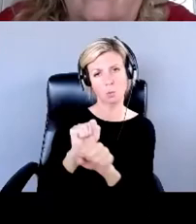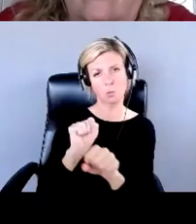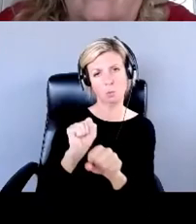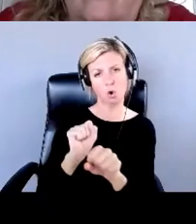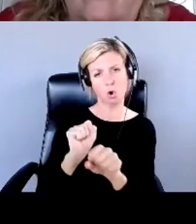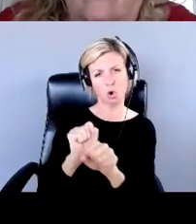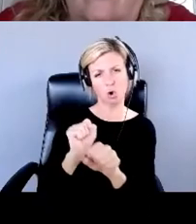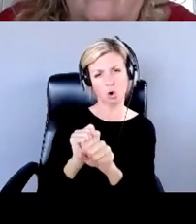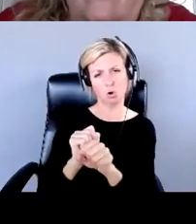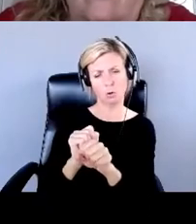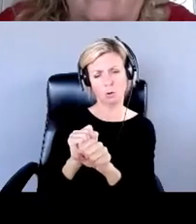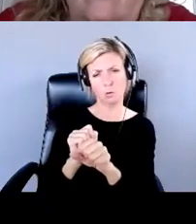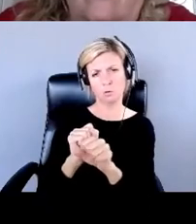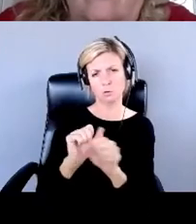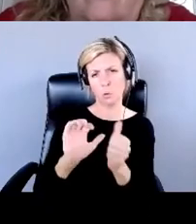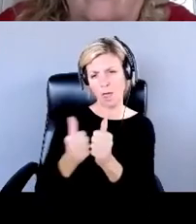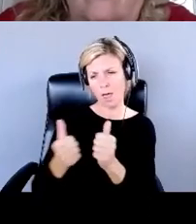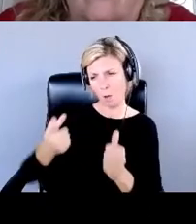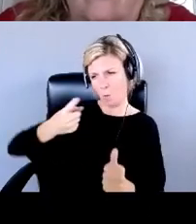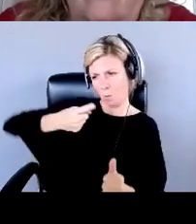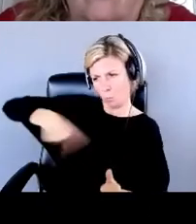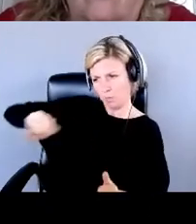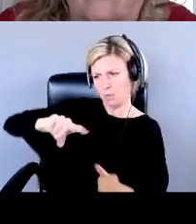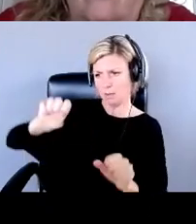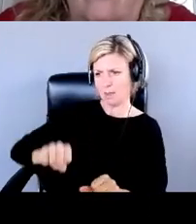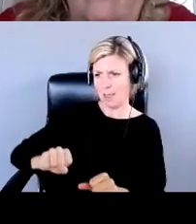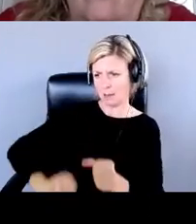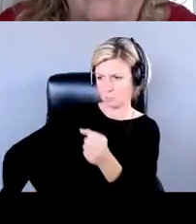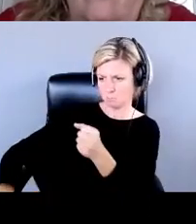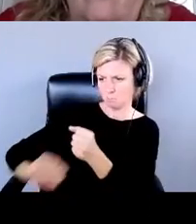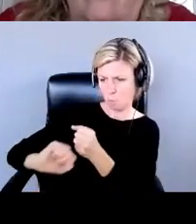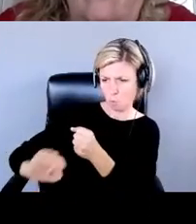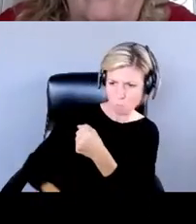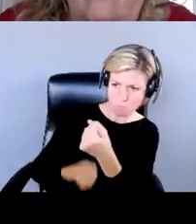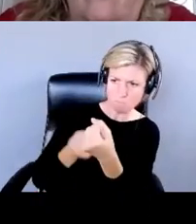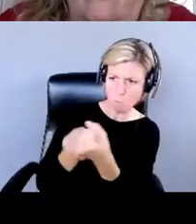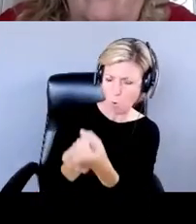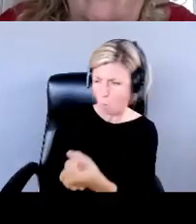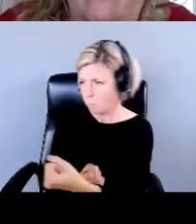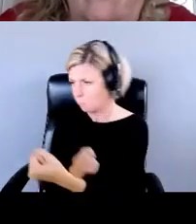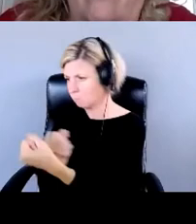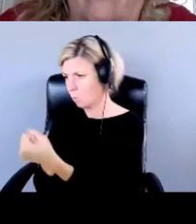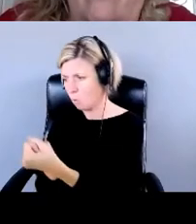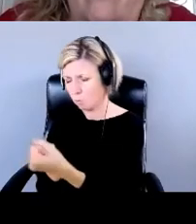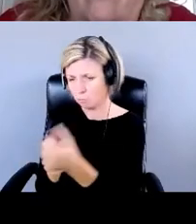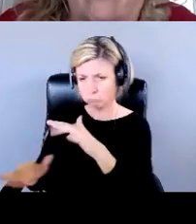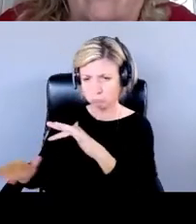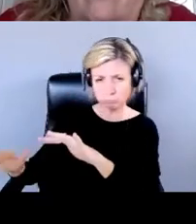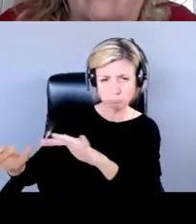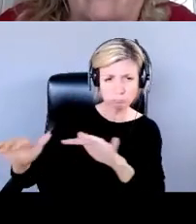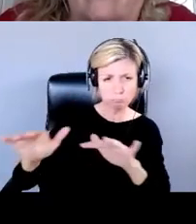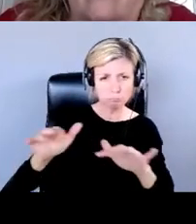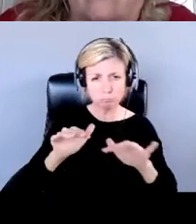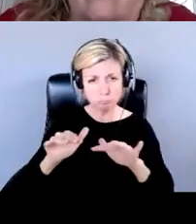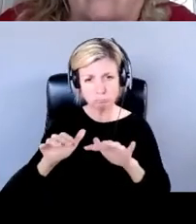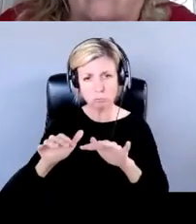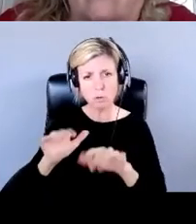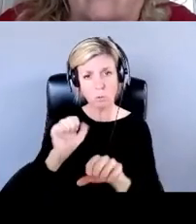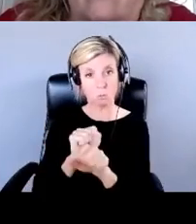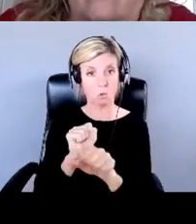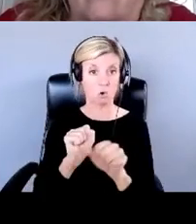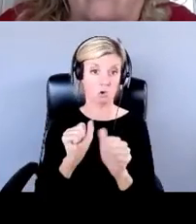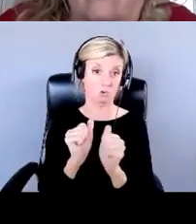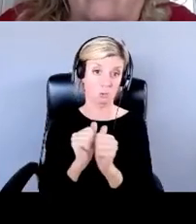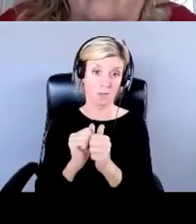really see each other as supports for ourselves as we're wading into very complex